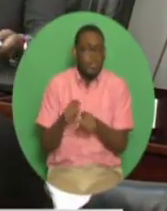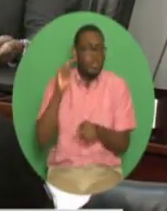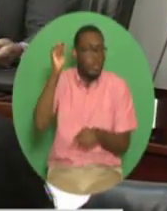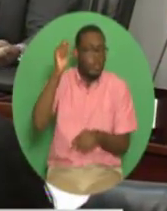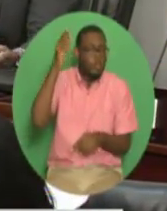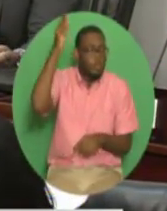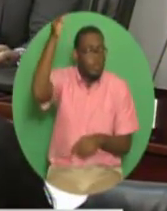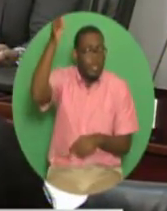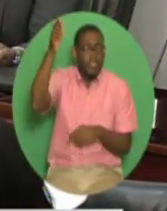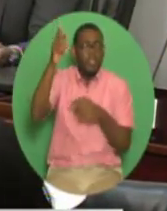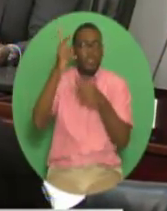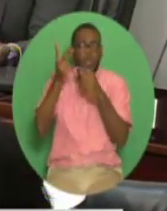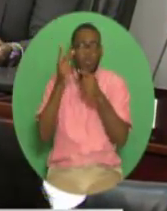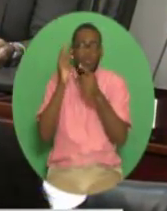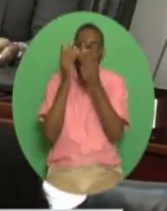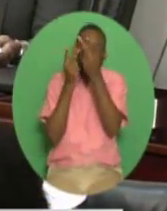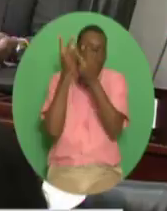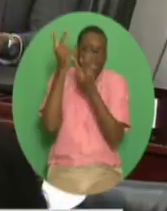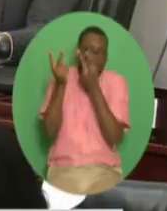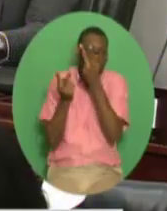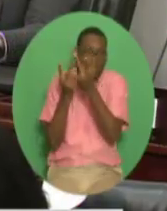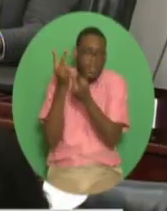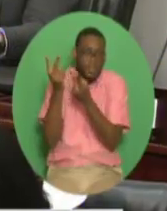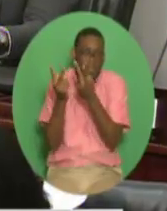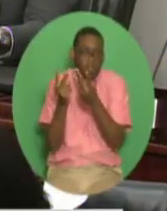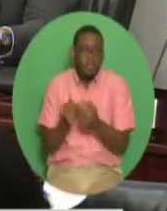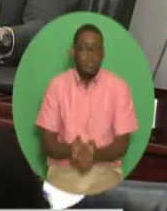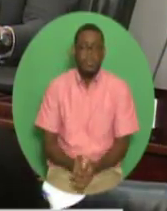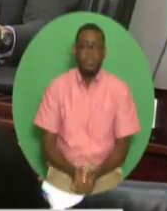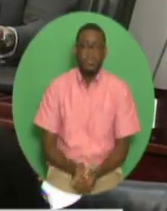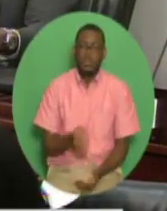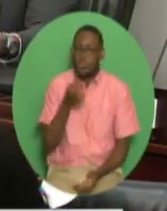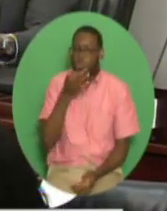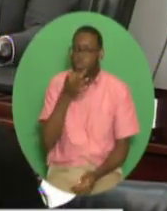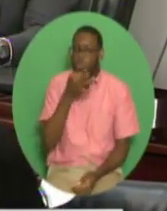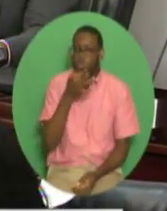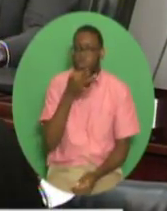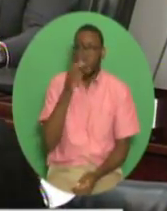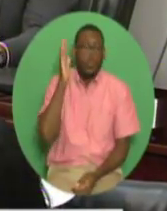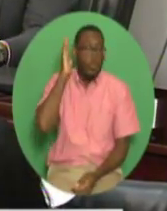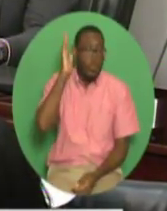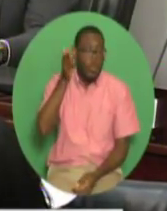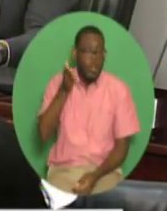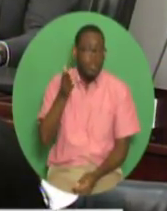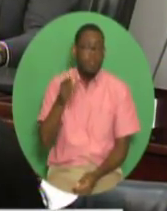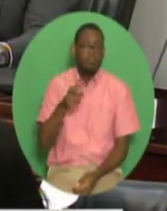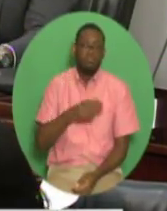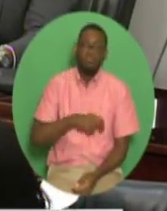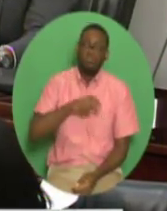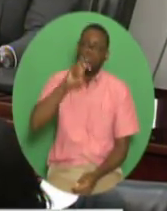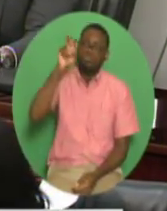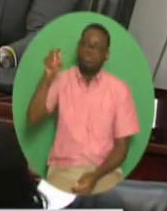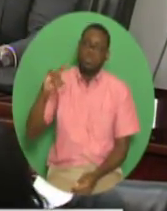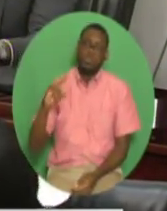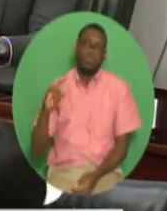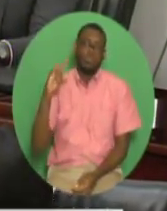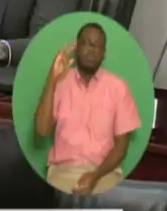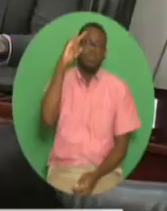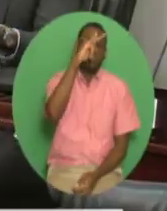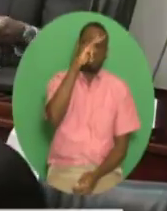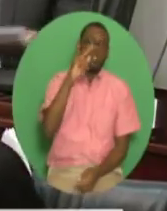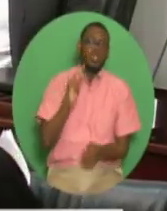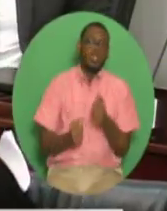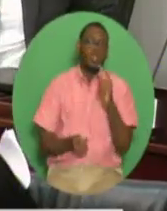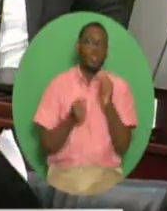able to visit schools in those areas. In fact, very shortly, we will be journeying to Tobago so that we can meet with the Tobago House